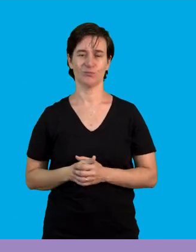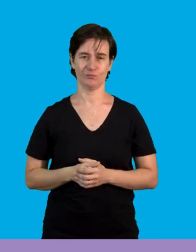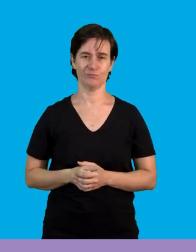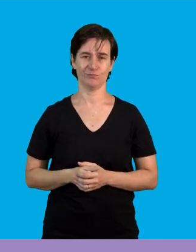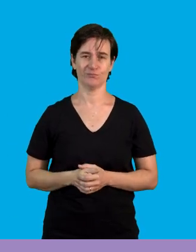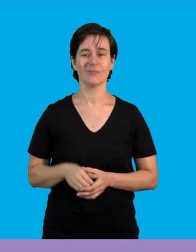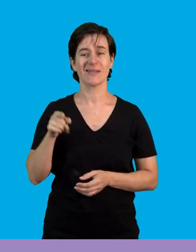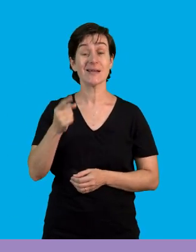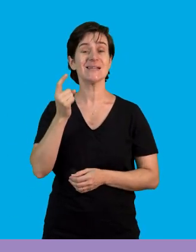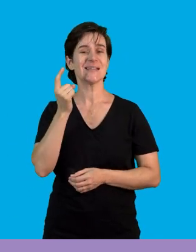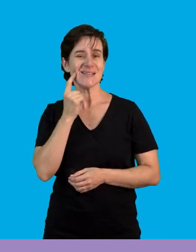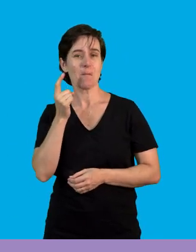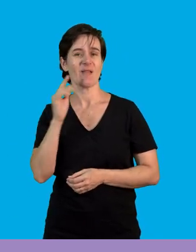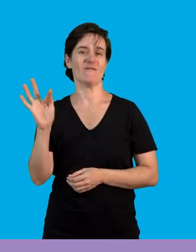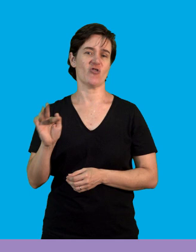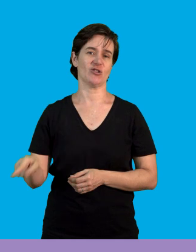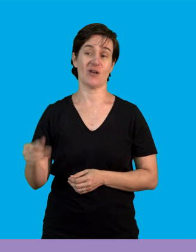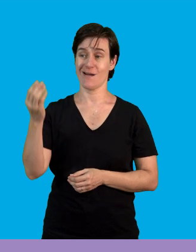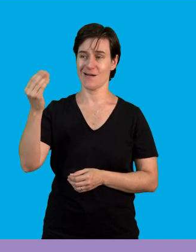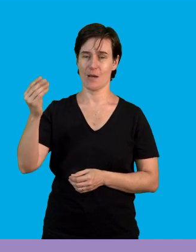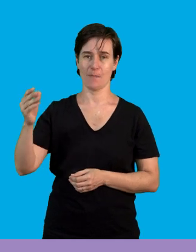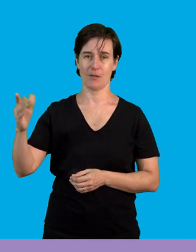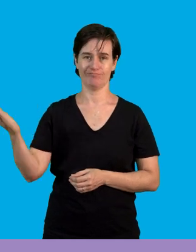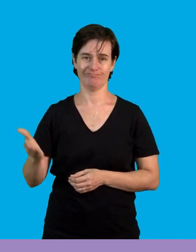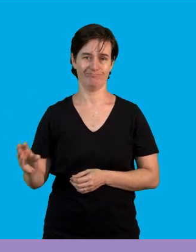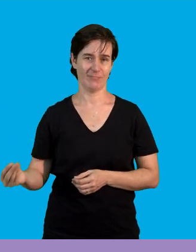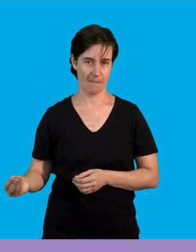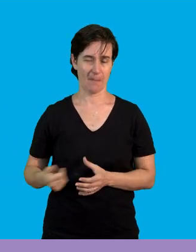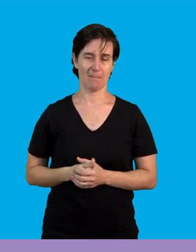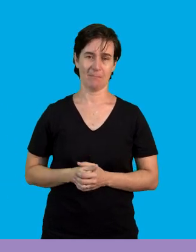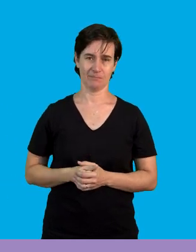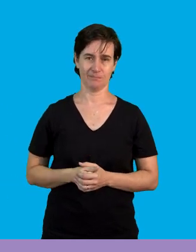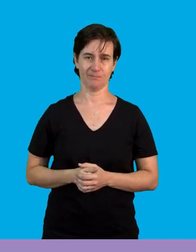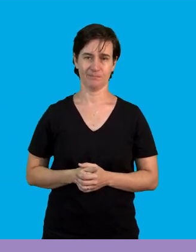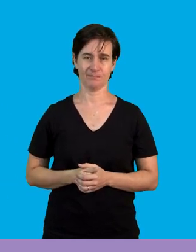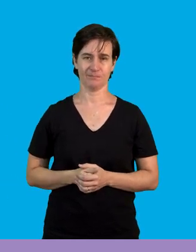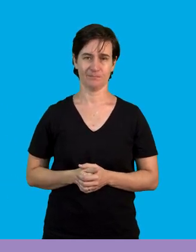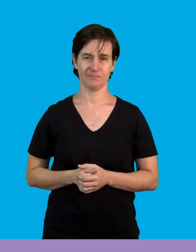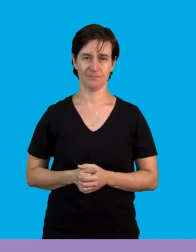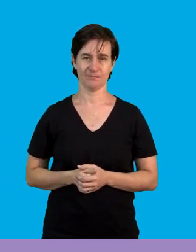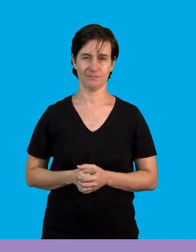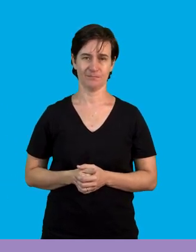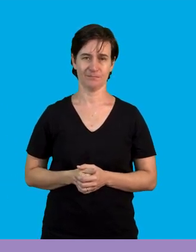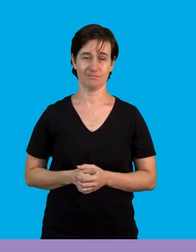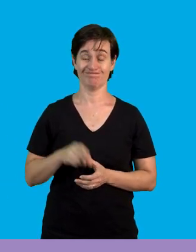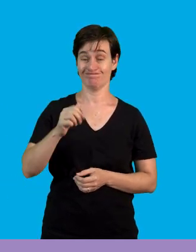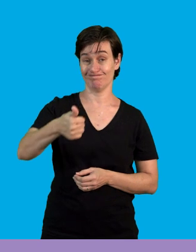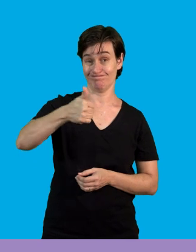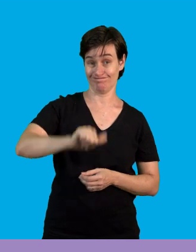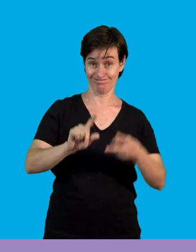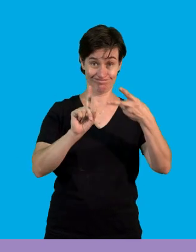2. So that is now a simplified fraction of 50 divided by